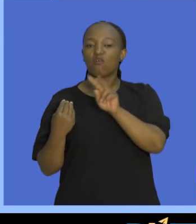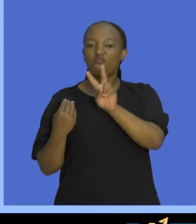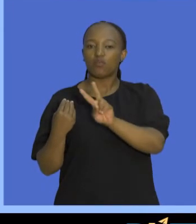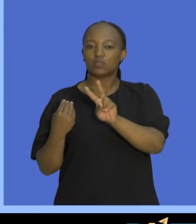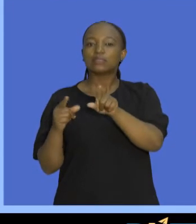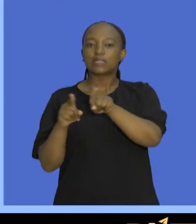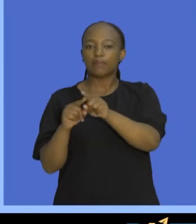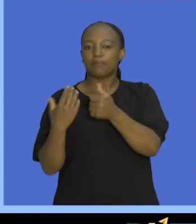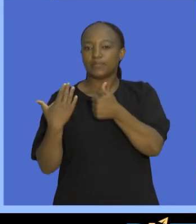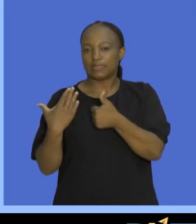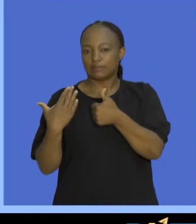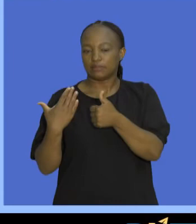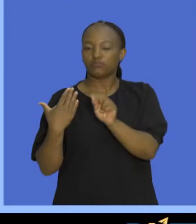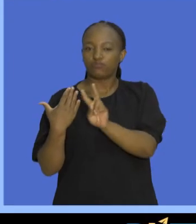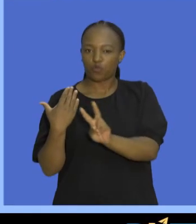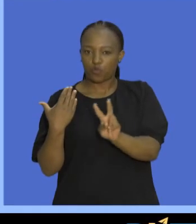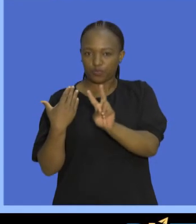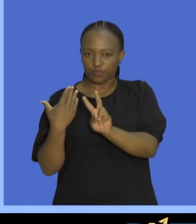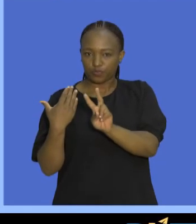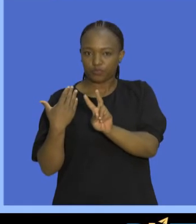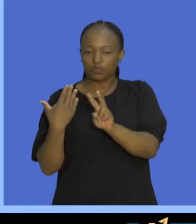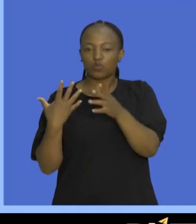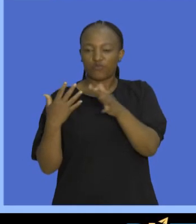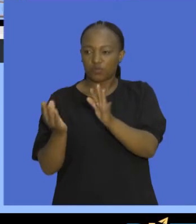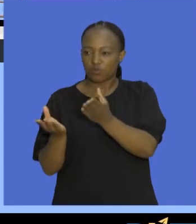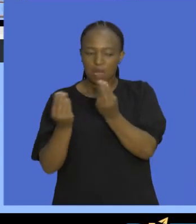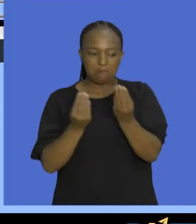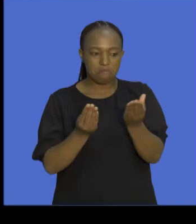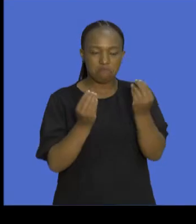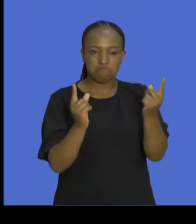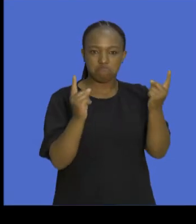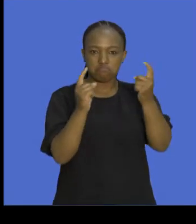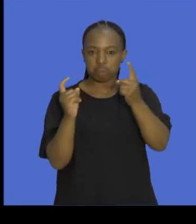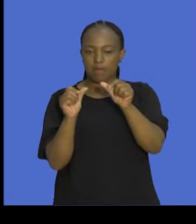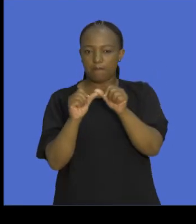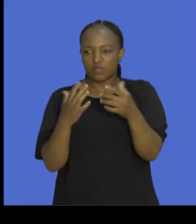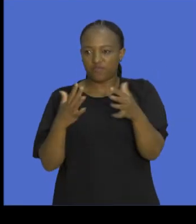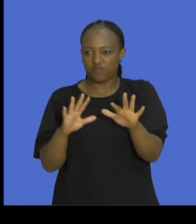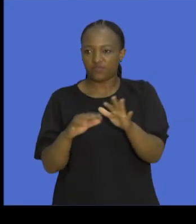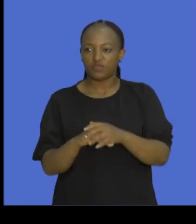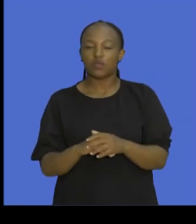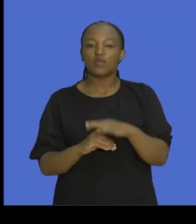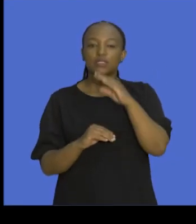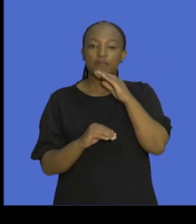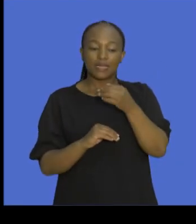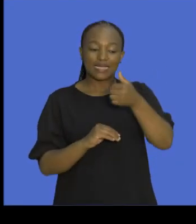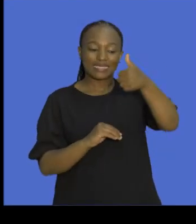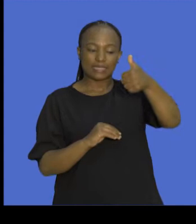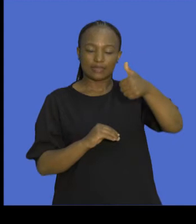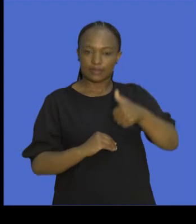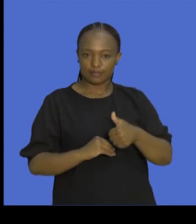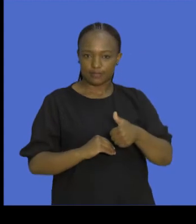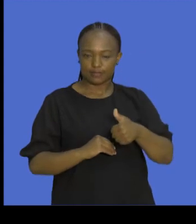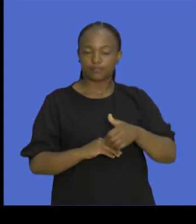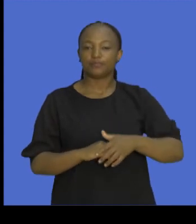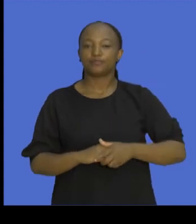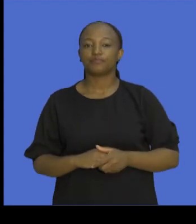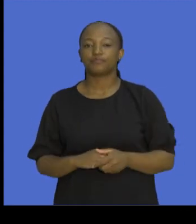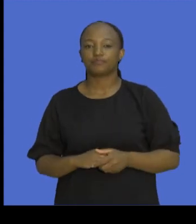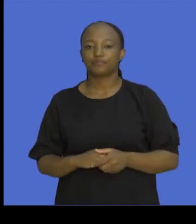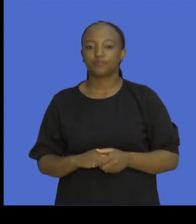6 volts, okay? That's what we obtained there, okay? We also have another 6 here, all right? Now let's